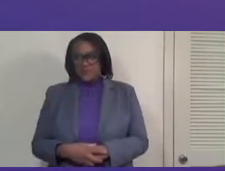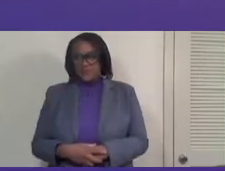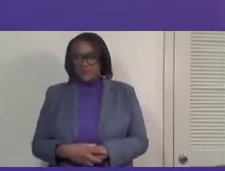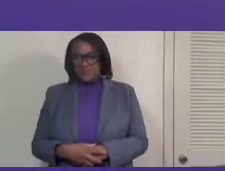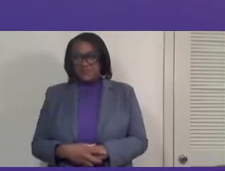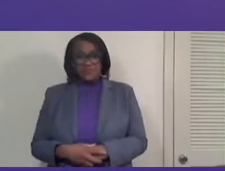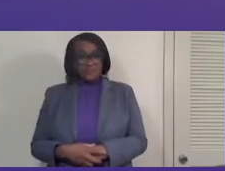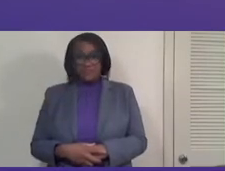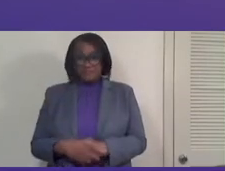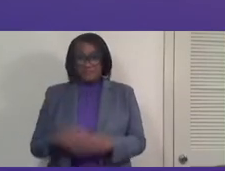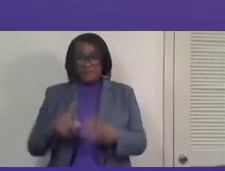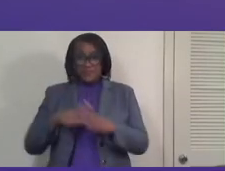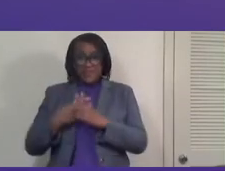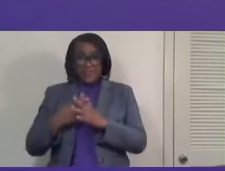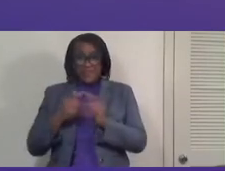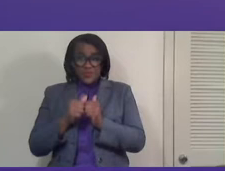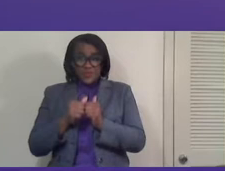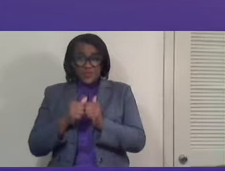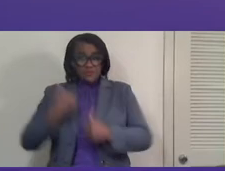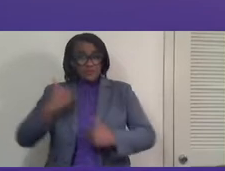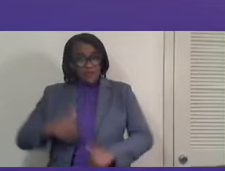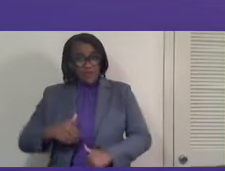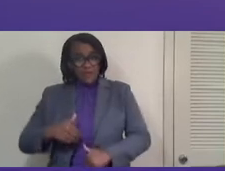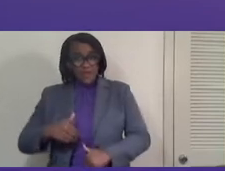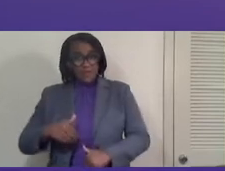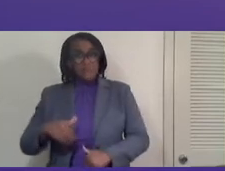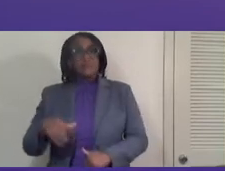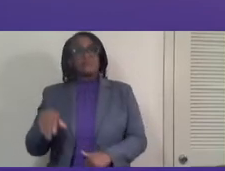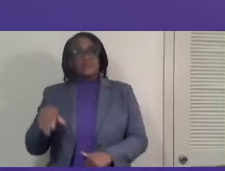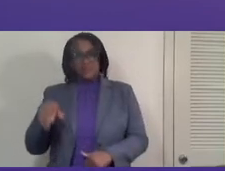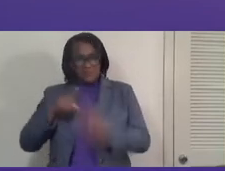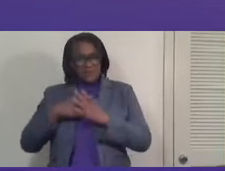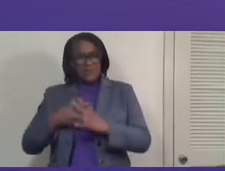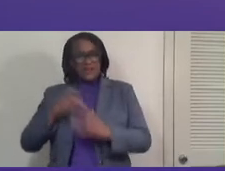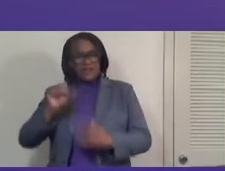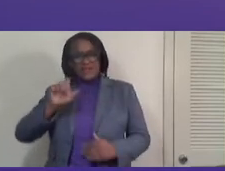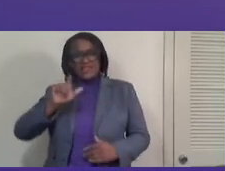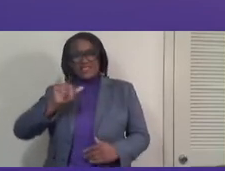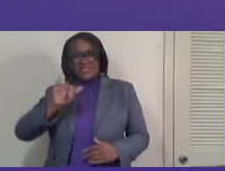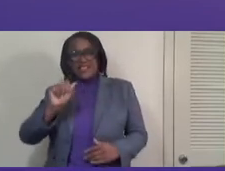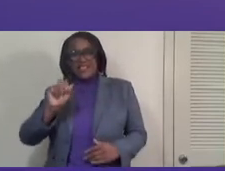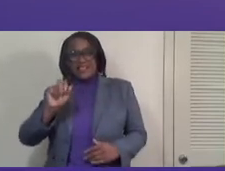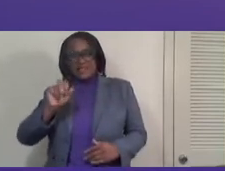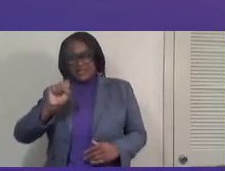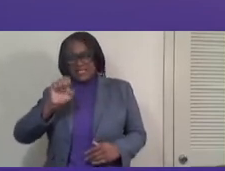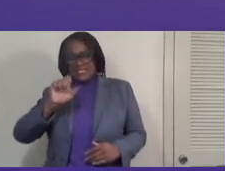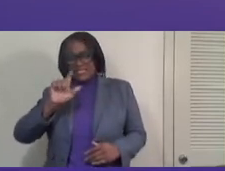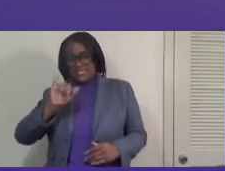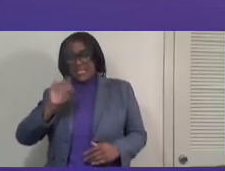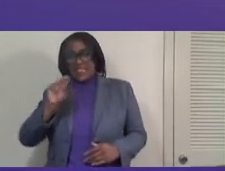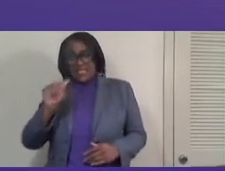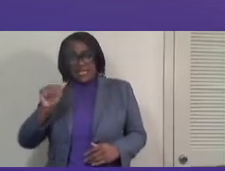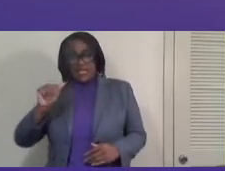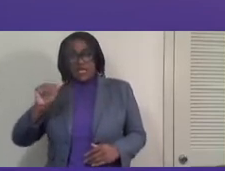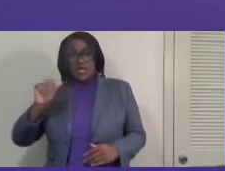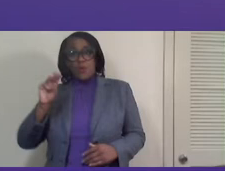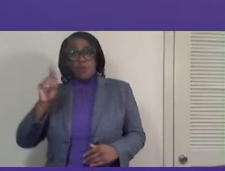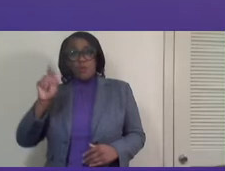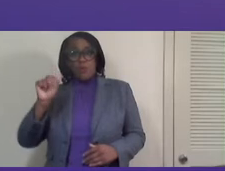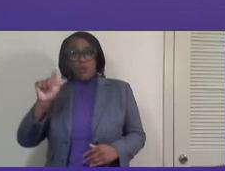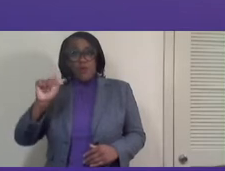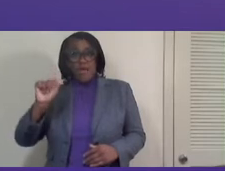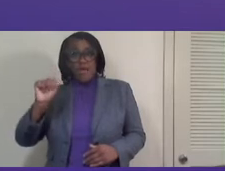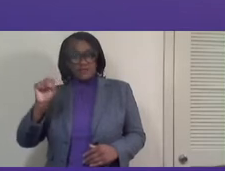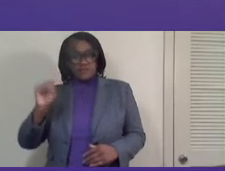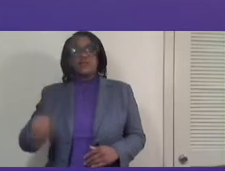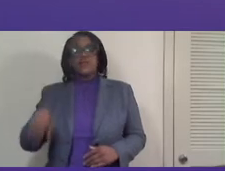To begin with, I am, like I said in the beginning, Selina Morales, and I am the lead folklorist with Southwest Folklife